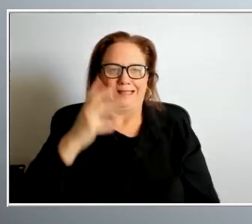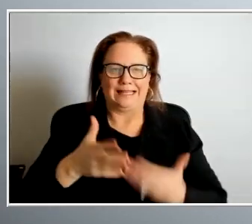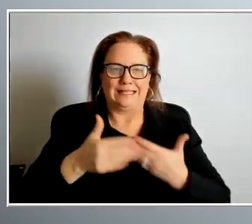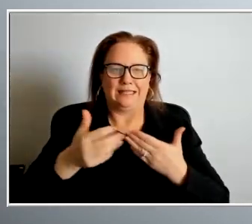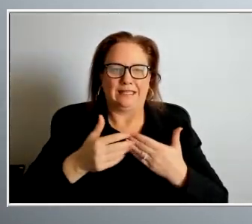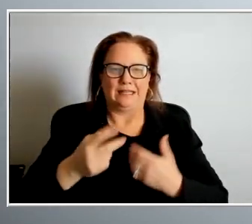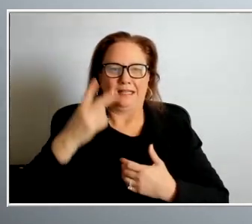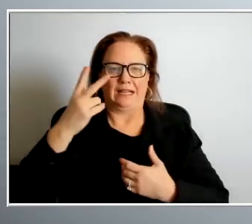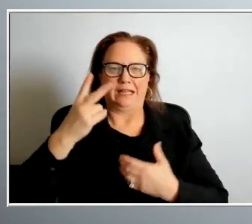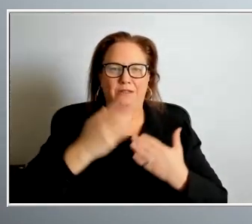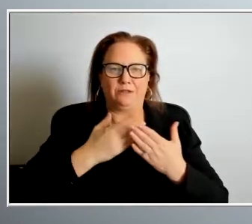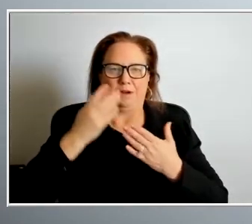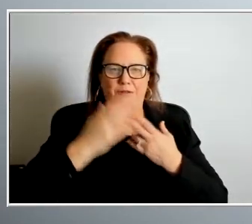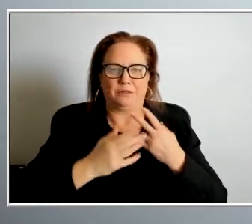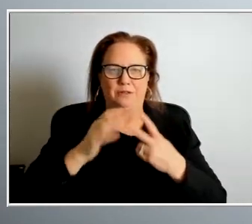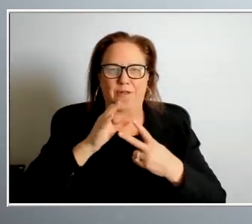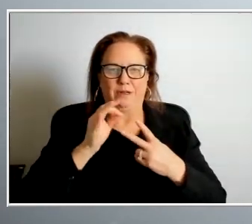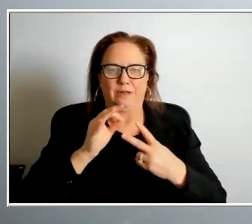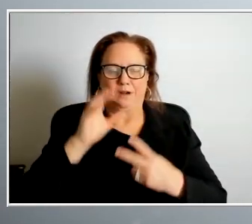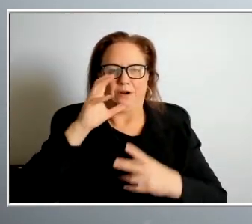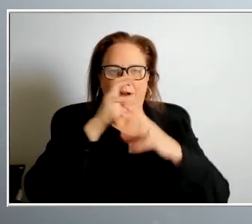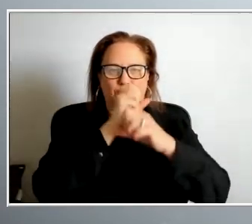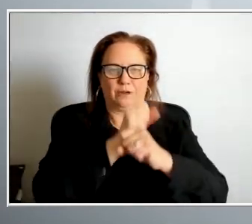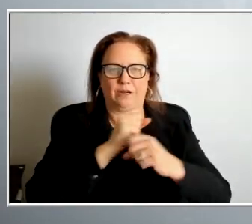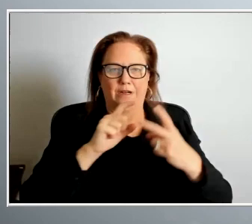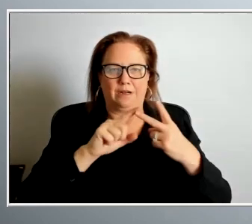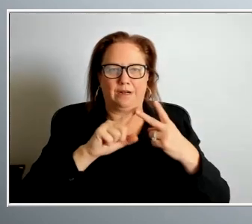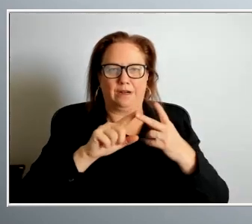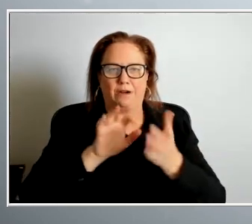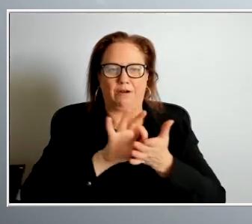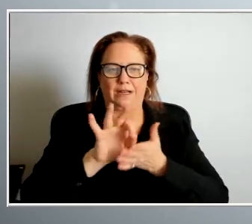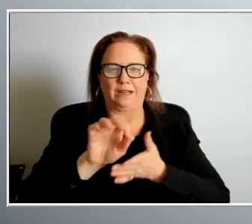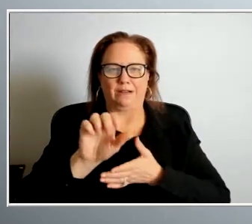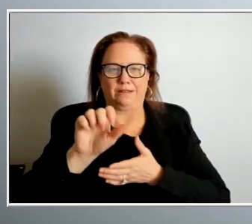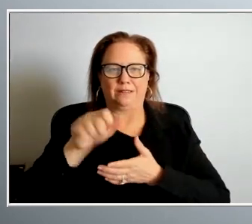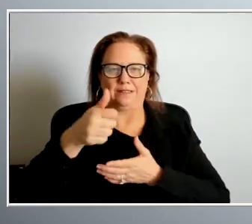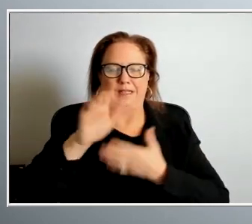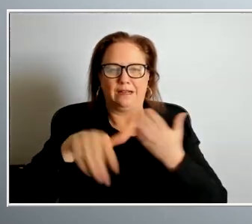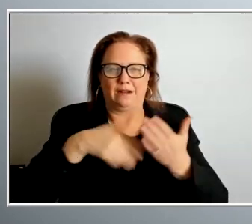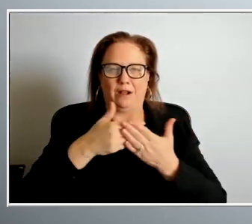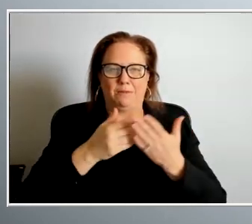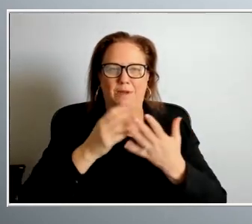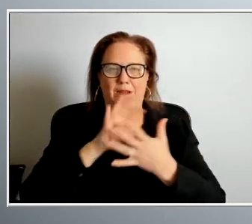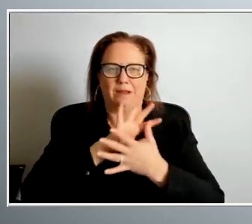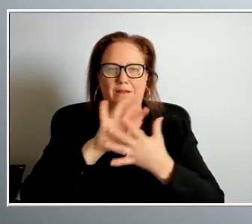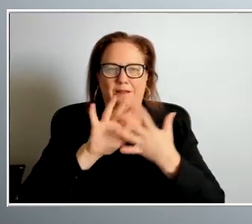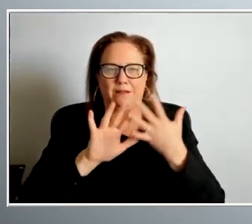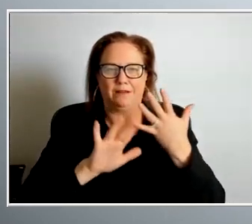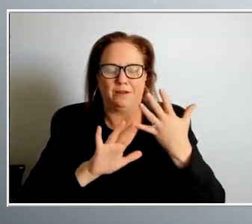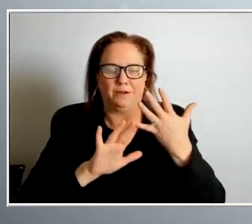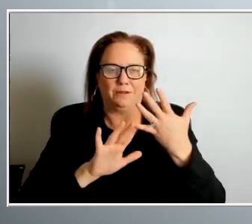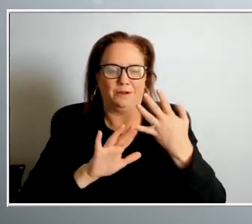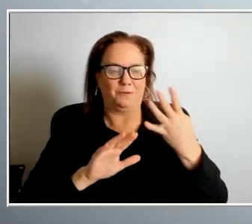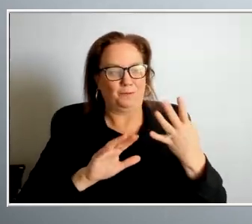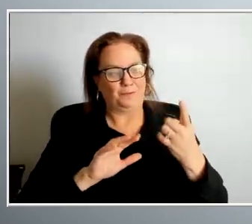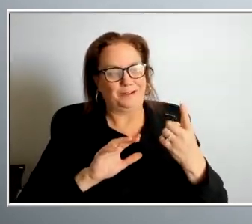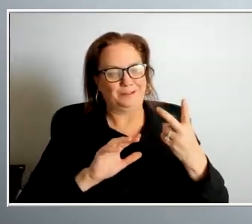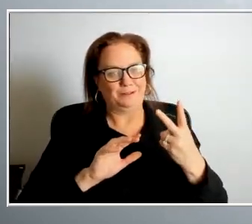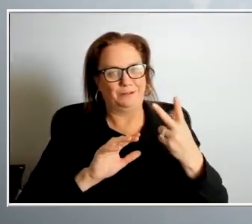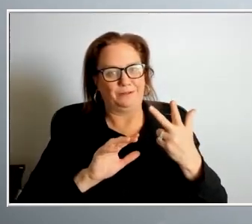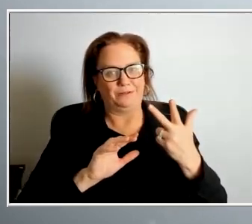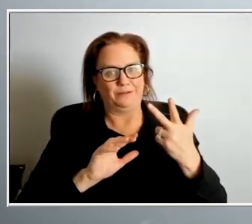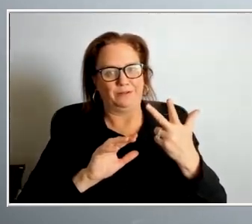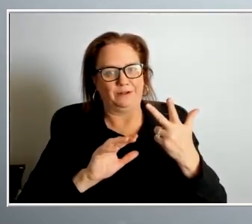two options. I could either be attractive or I could count to 10 on all my fingers. And 1, 2, 3, 4, 5,